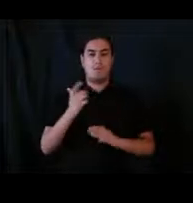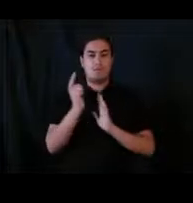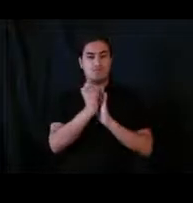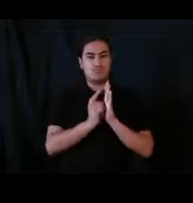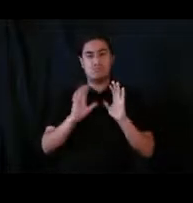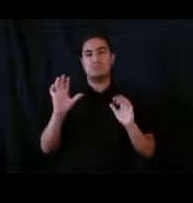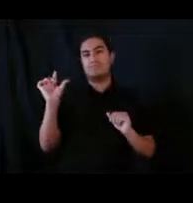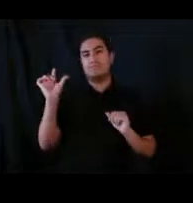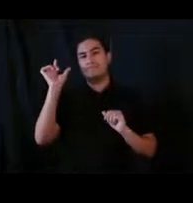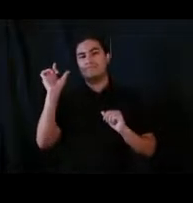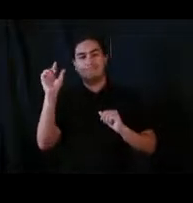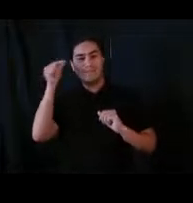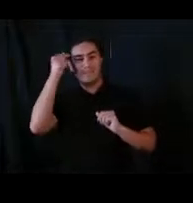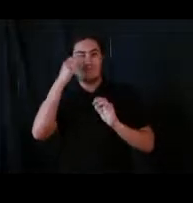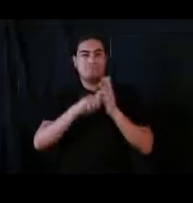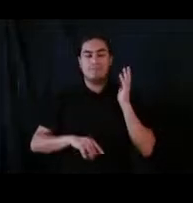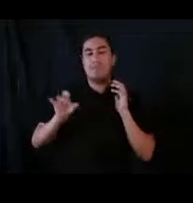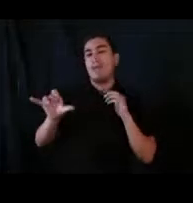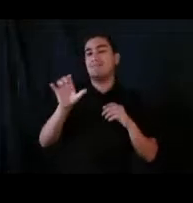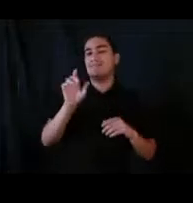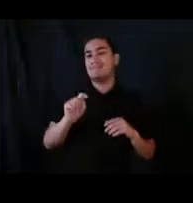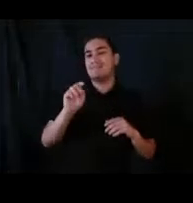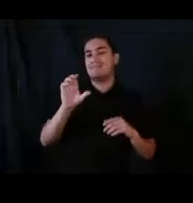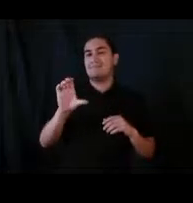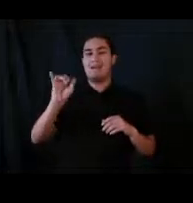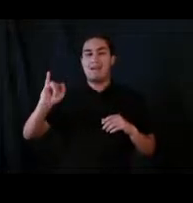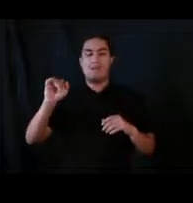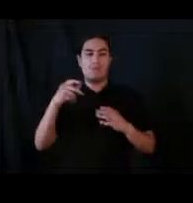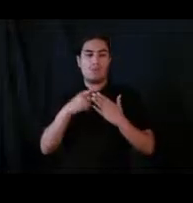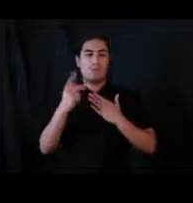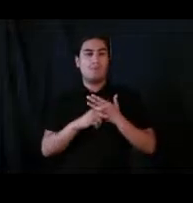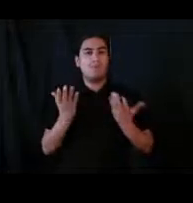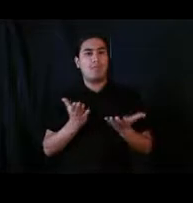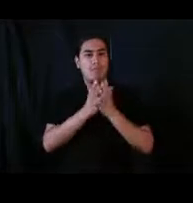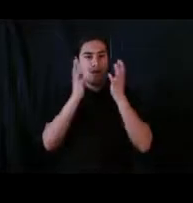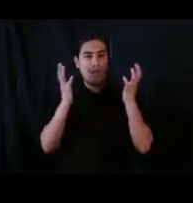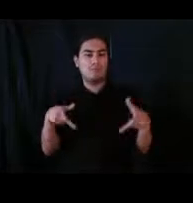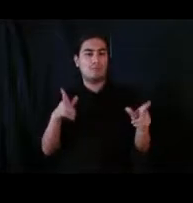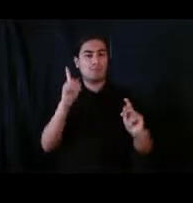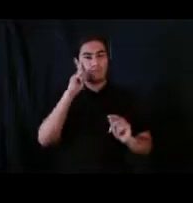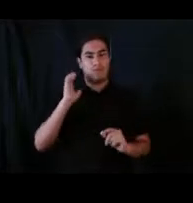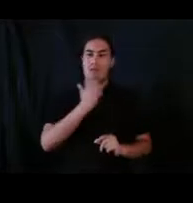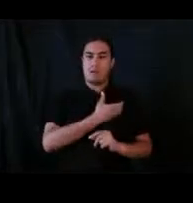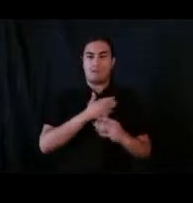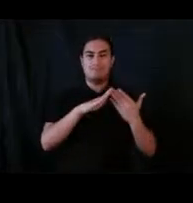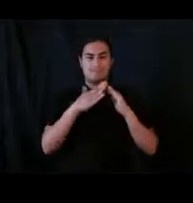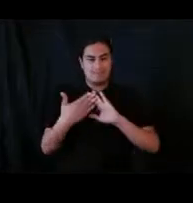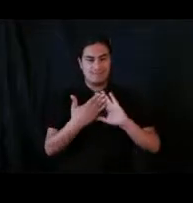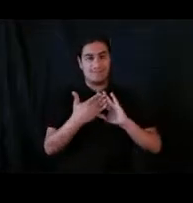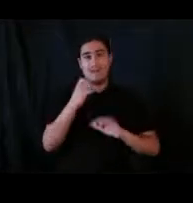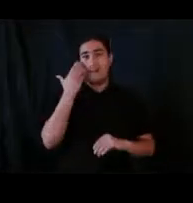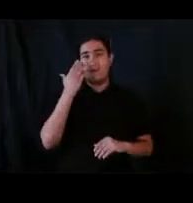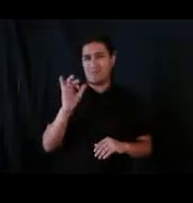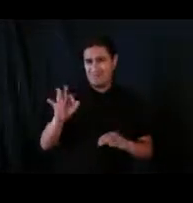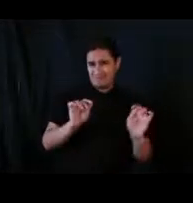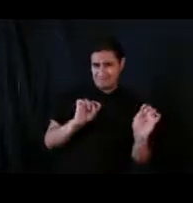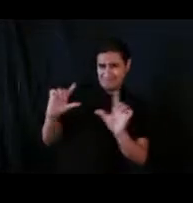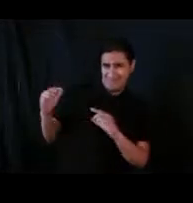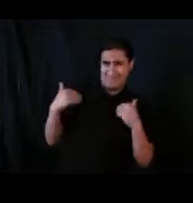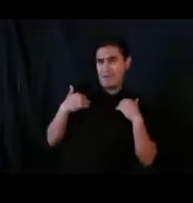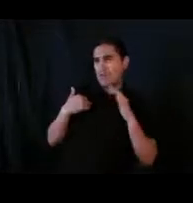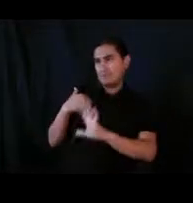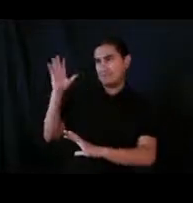the tircp program provides a lot of opportunity for capital expansion in our city and i don't know if the slide is able nope it's